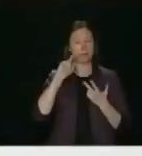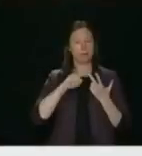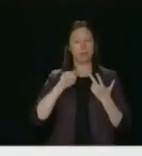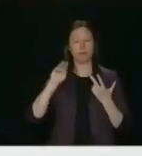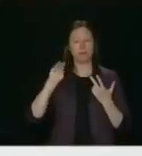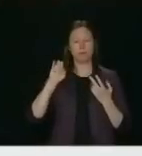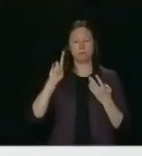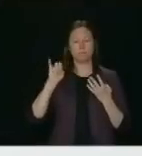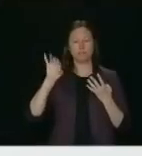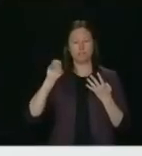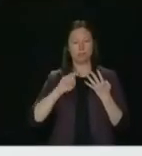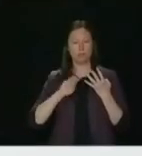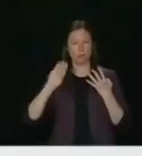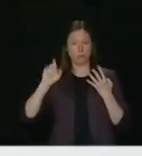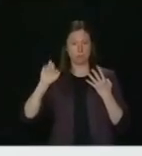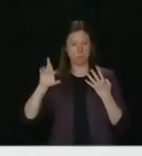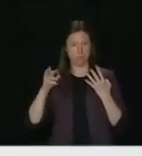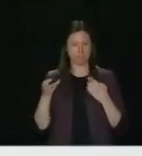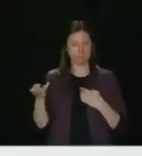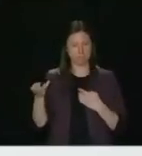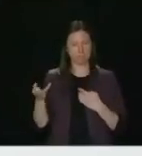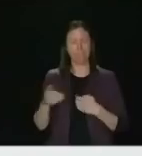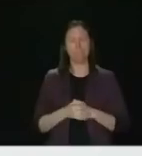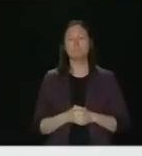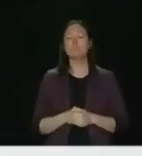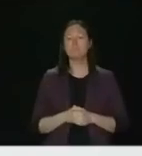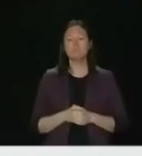Je suis ici pour faire le point sur les barrages illégaux.